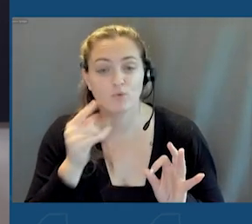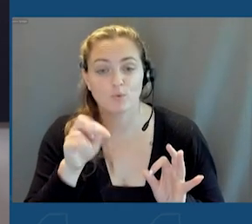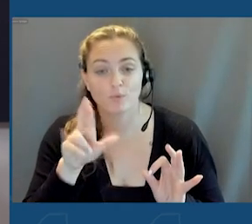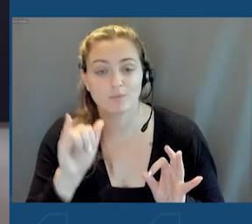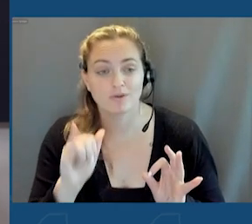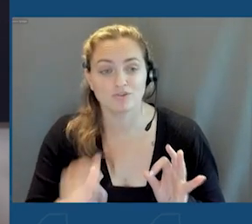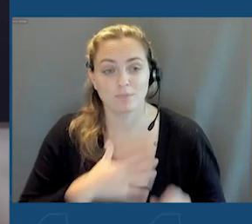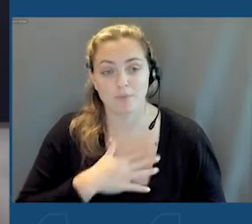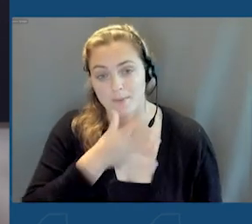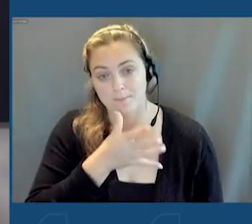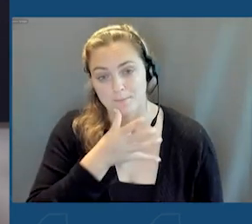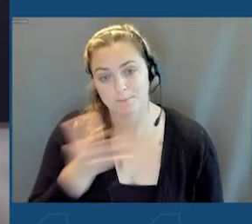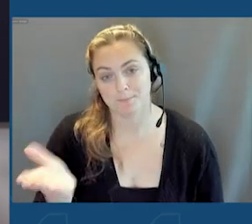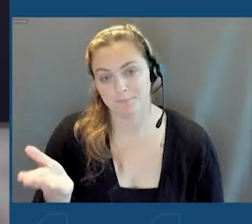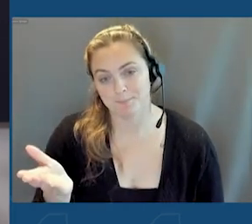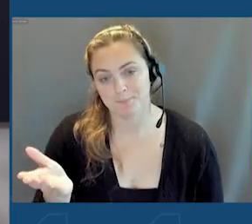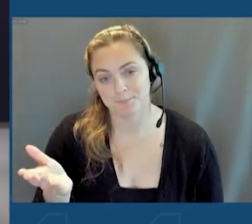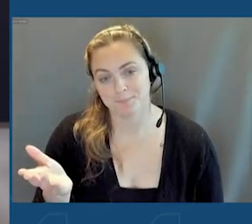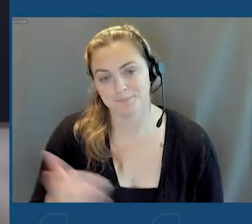mother,